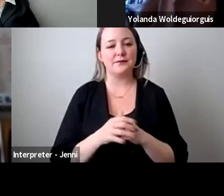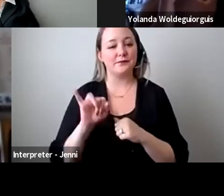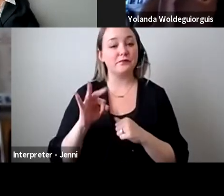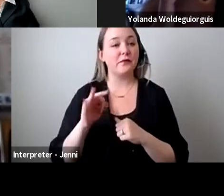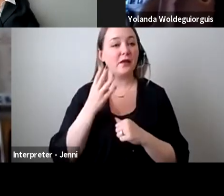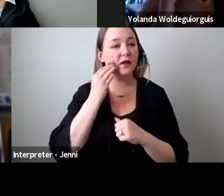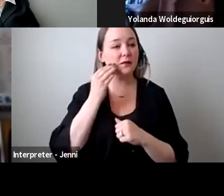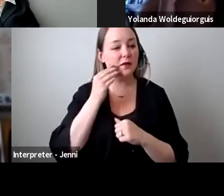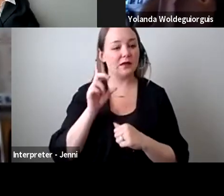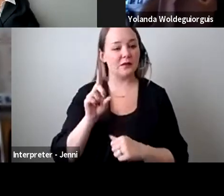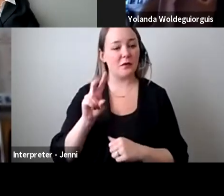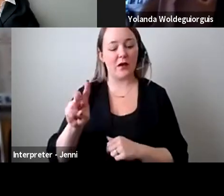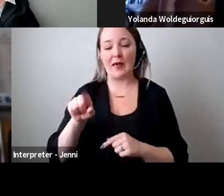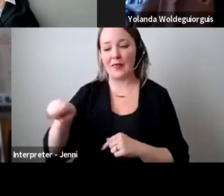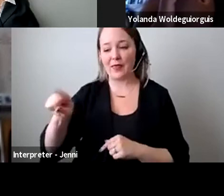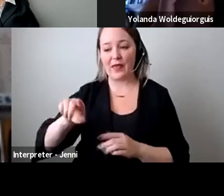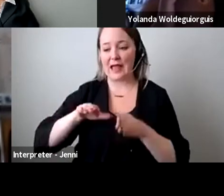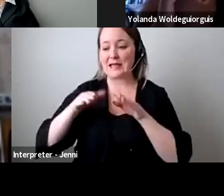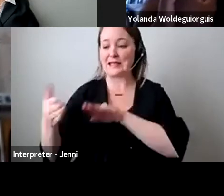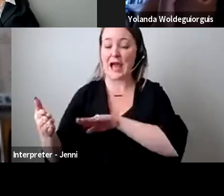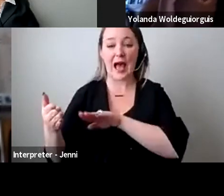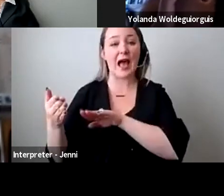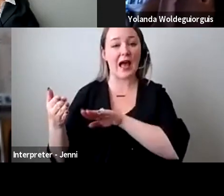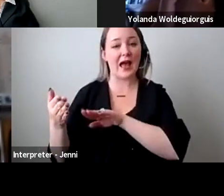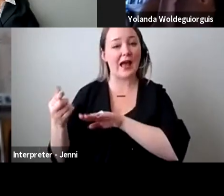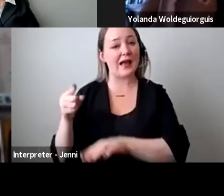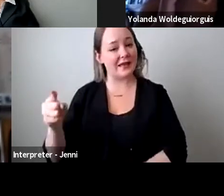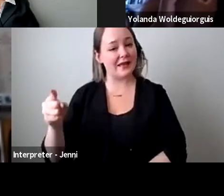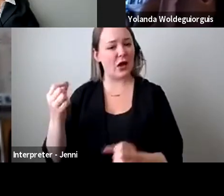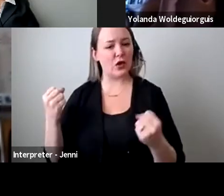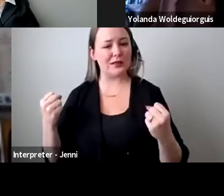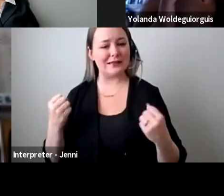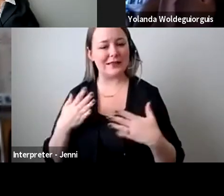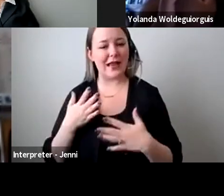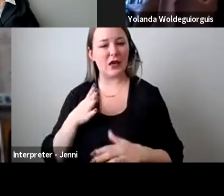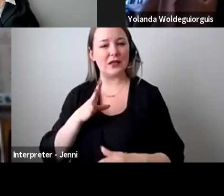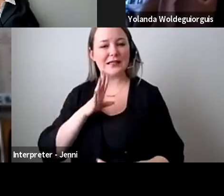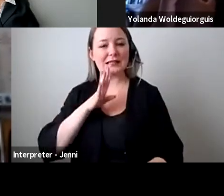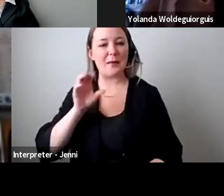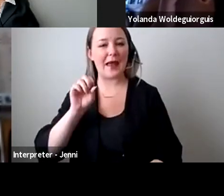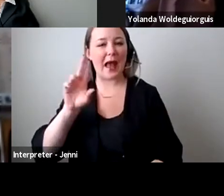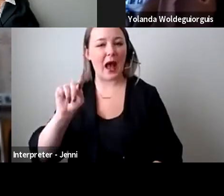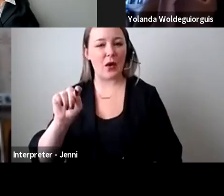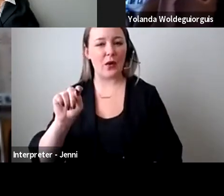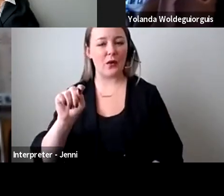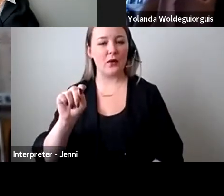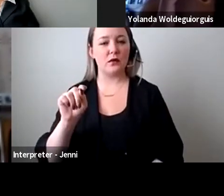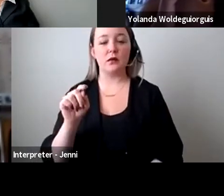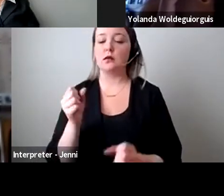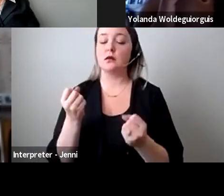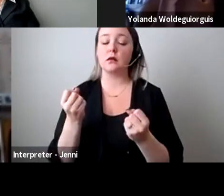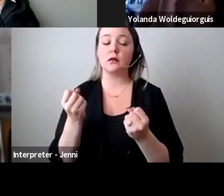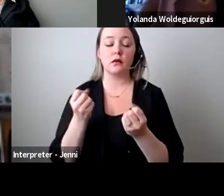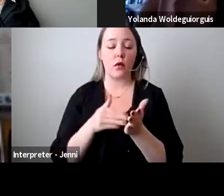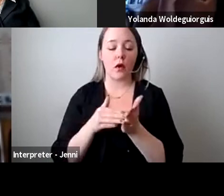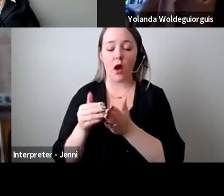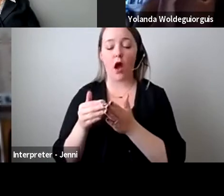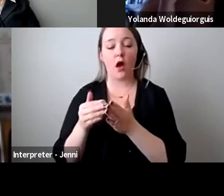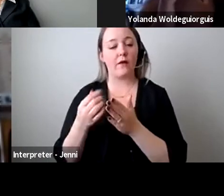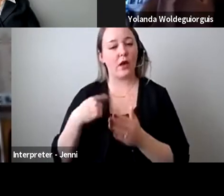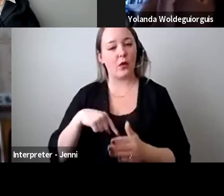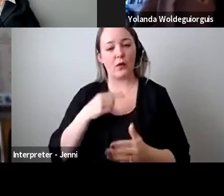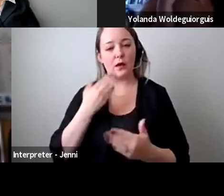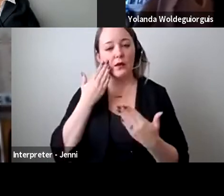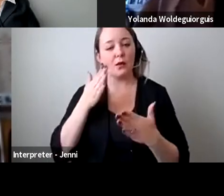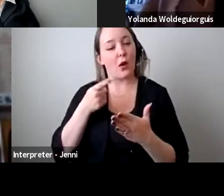violence die, it's because they're silent. They're scared to speak up. And many times we don't understand what they go through after when